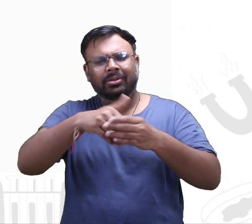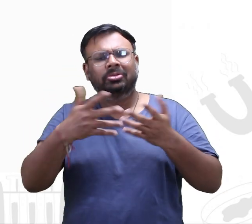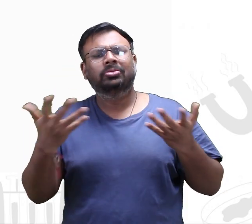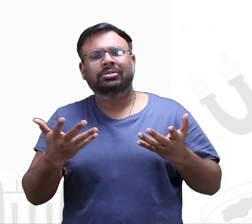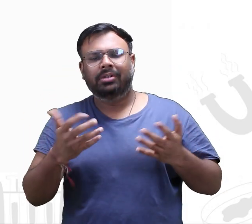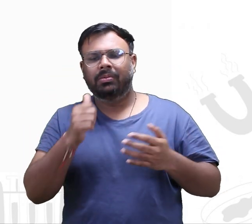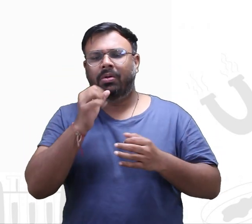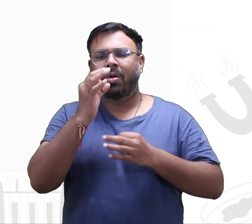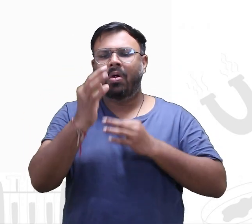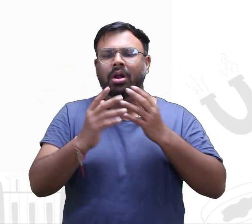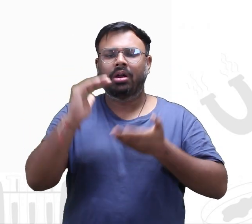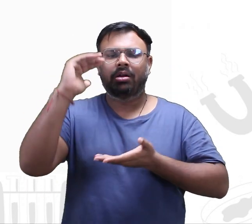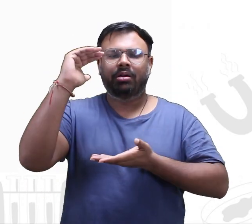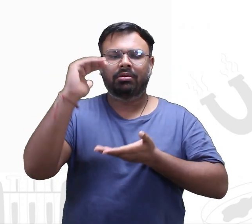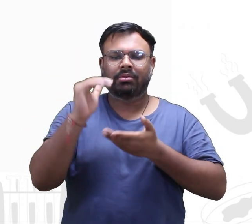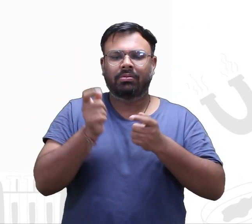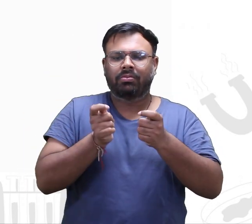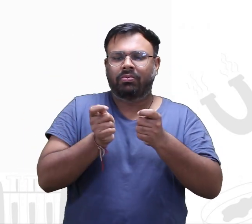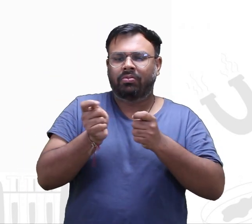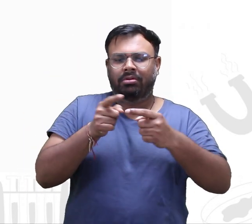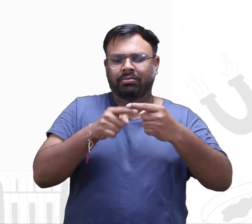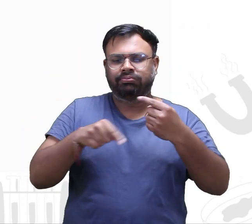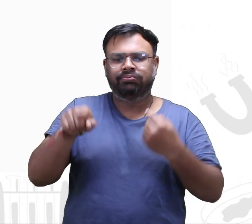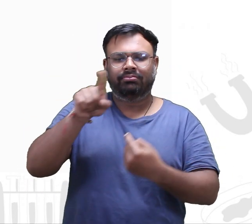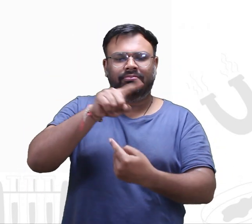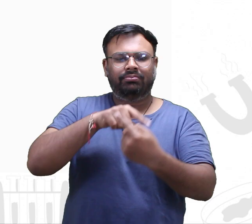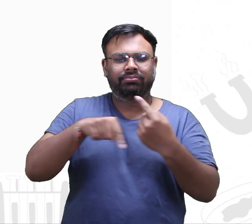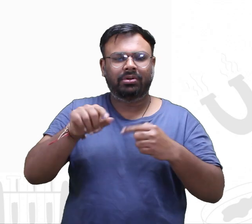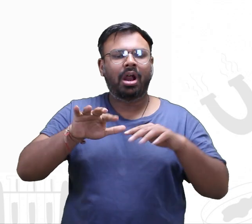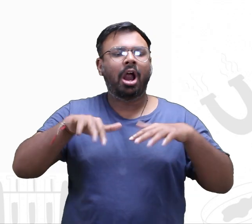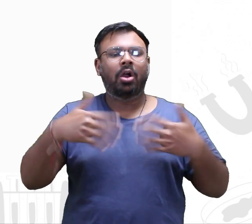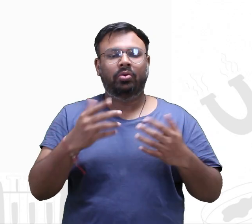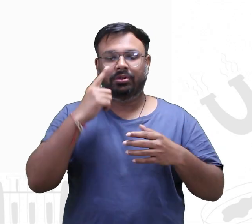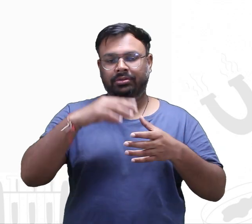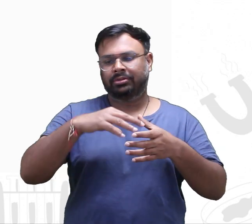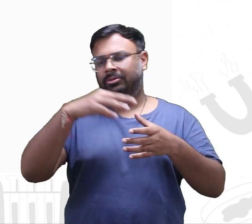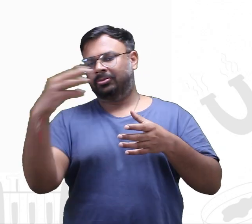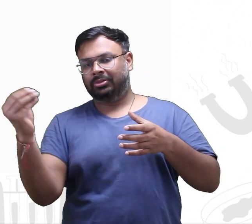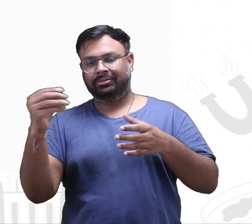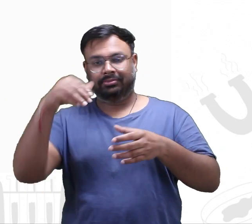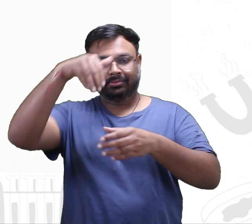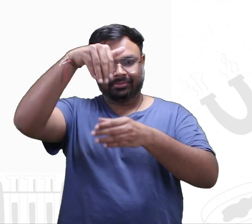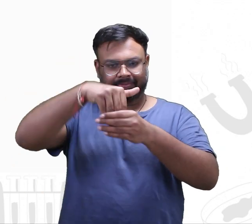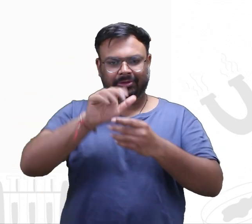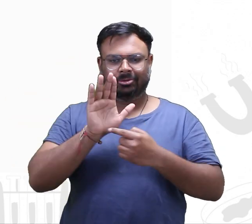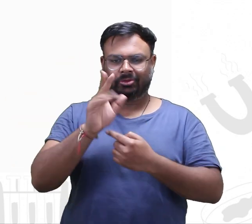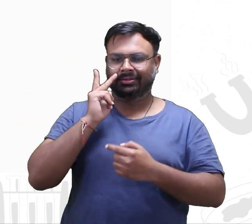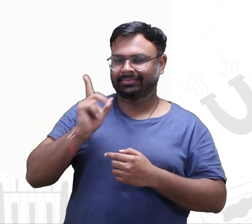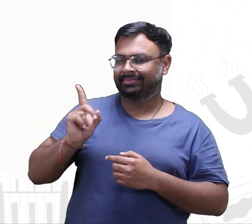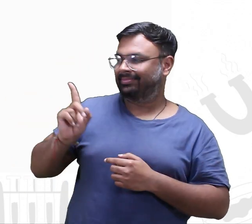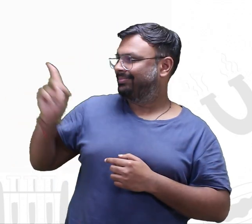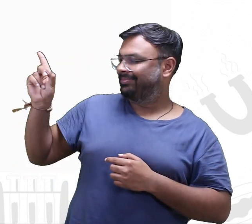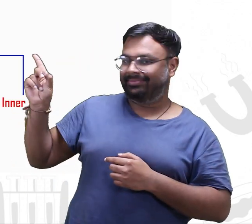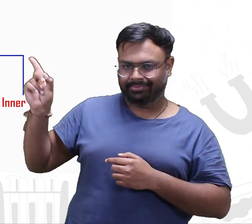used to minimize heat transfer between the contents of the bottle and outside. It consists of